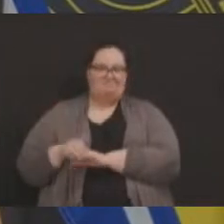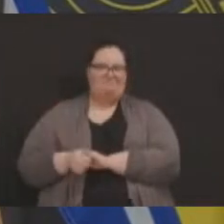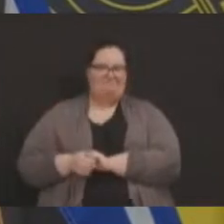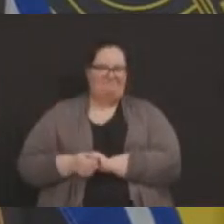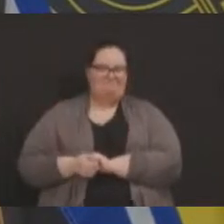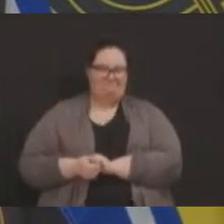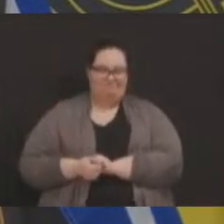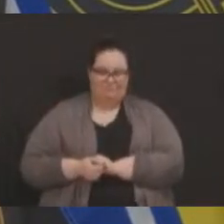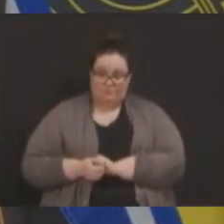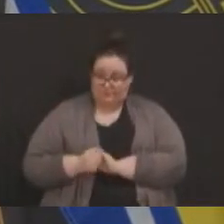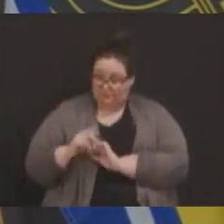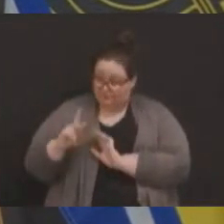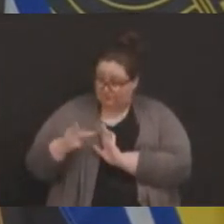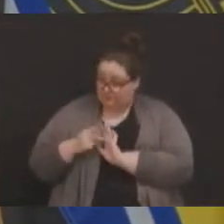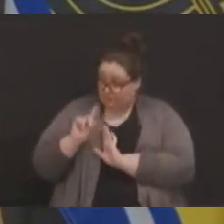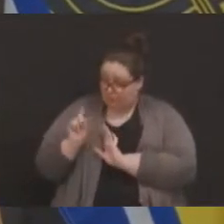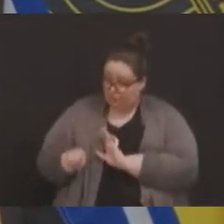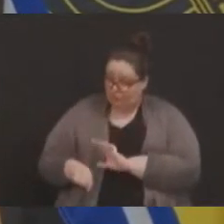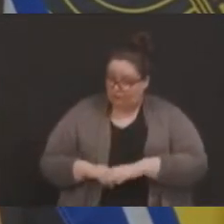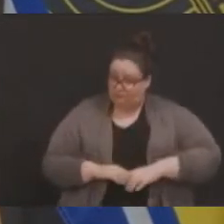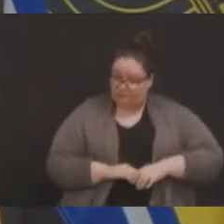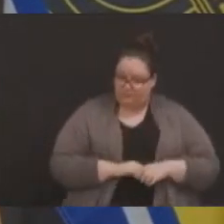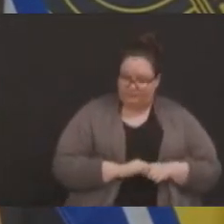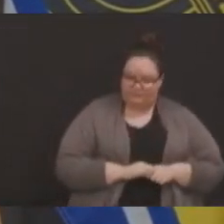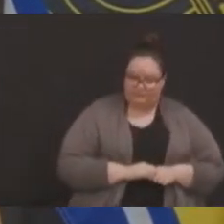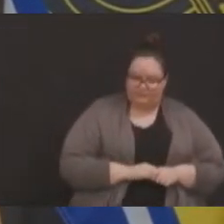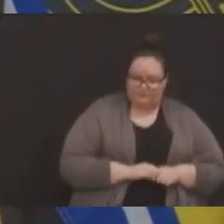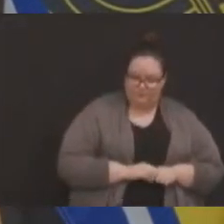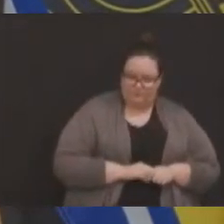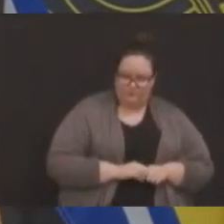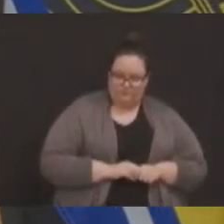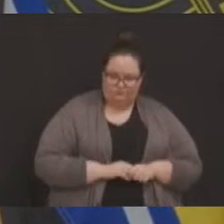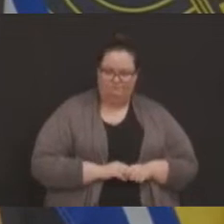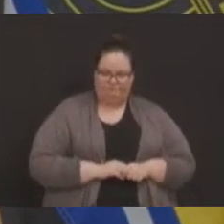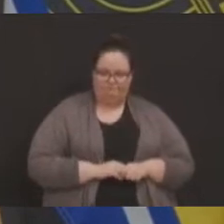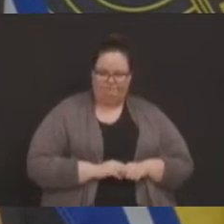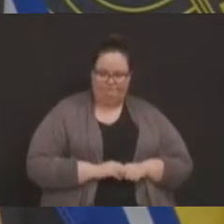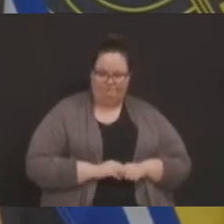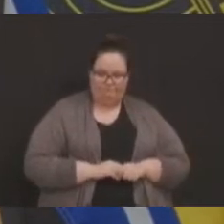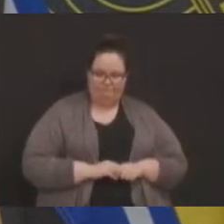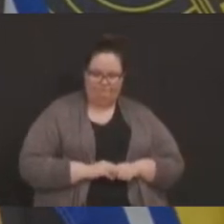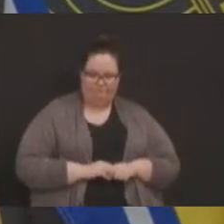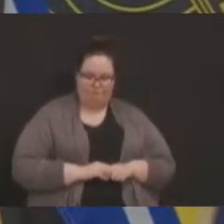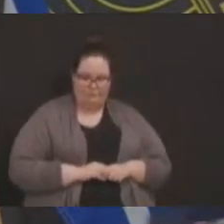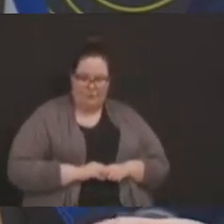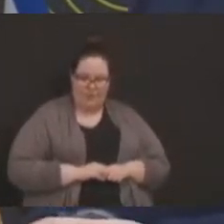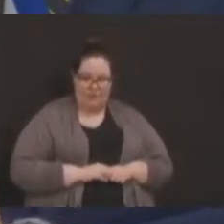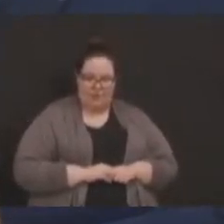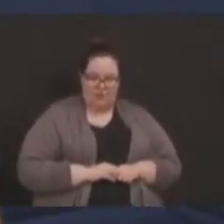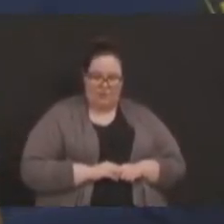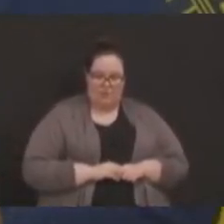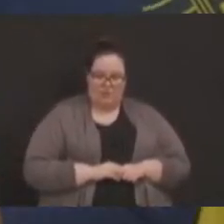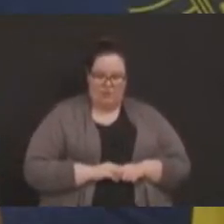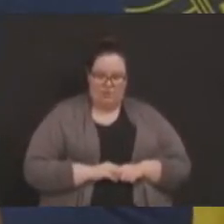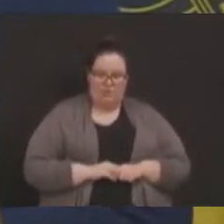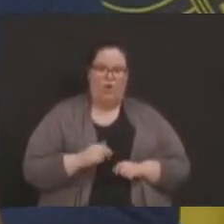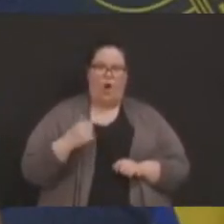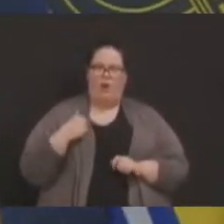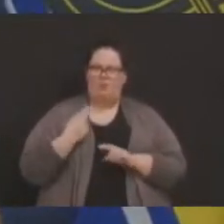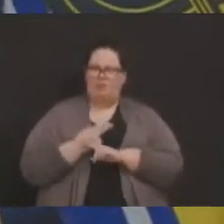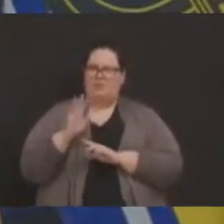any changes to your planned rollout to account for the lower levels of Pfizer vaccine coming in February?